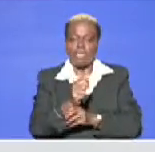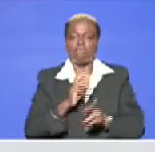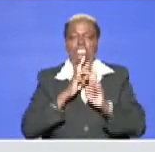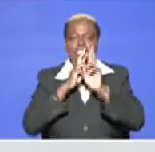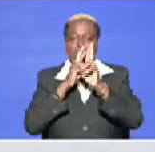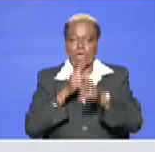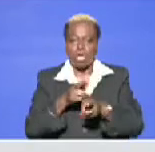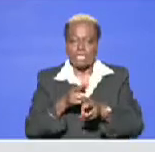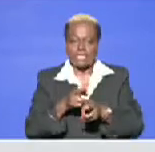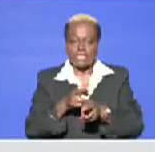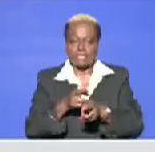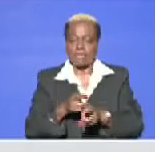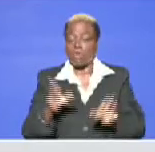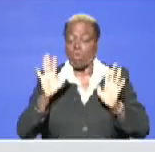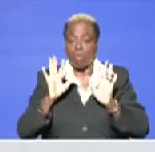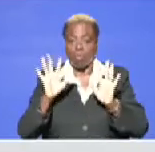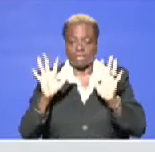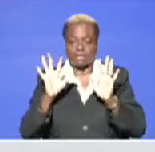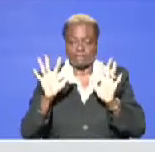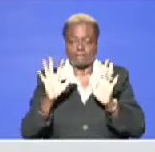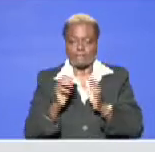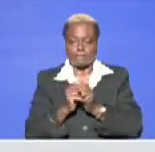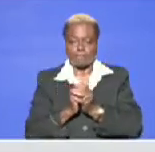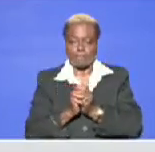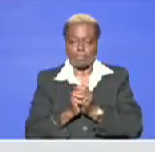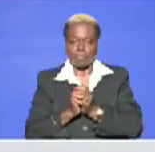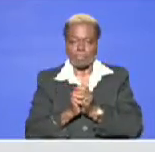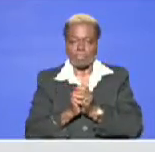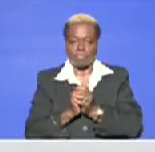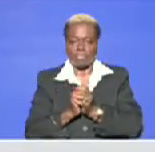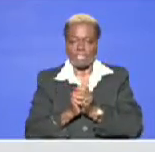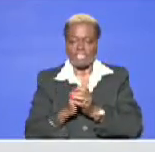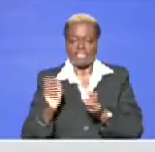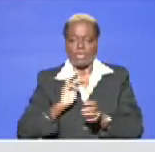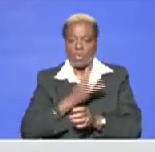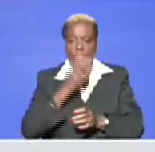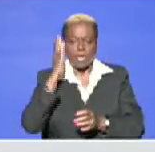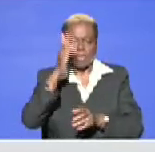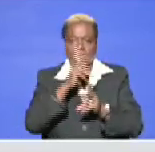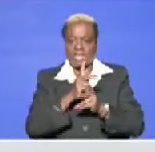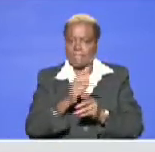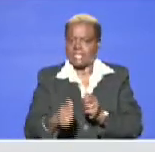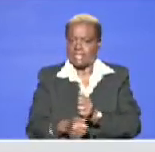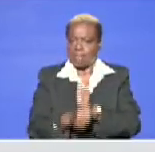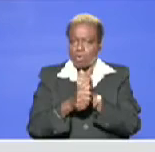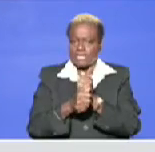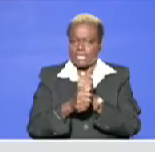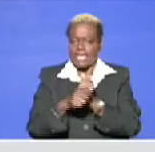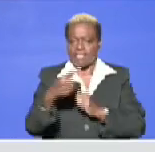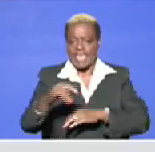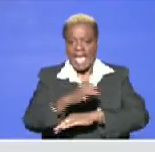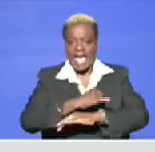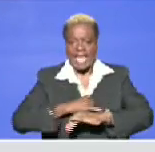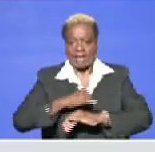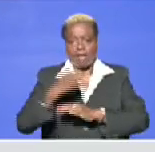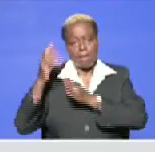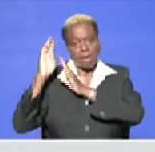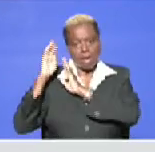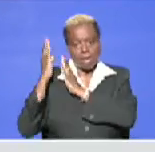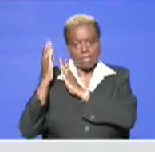been incredible, you know? And we will keep supporting the island, Bahamas,